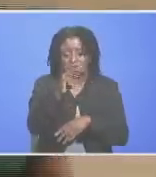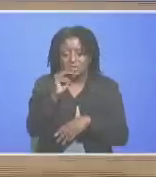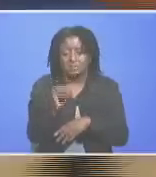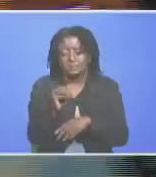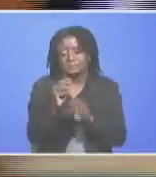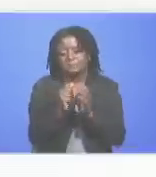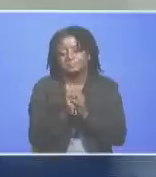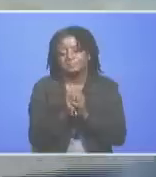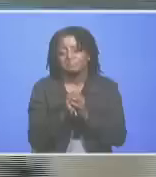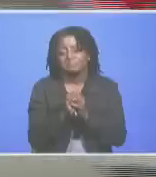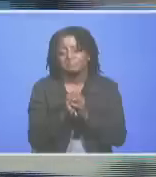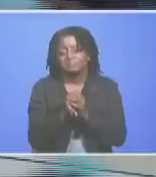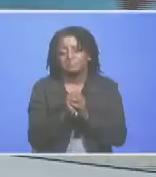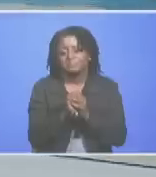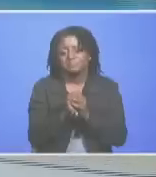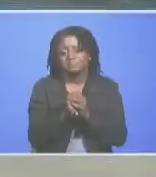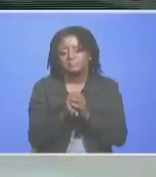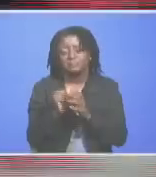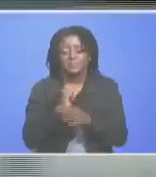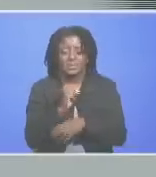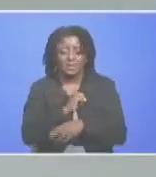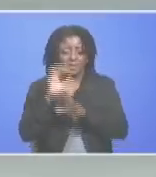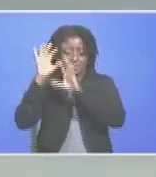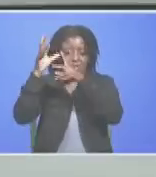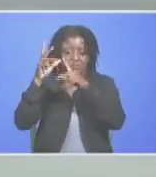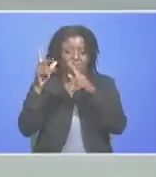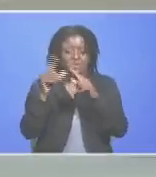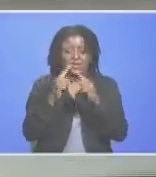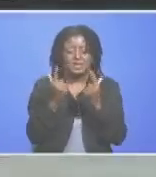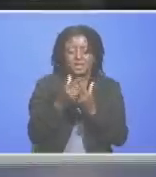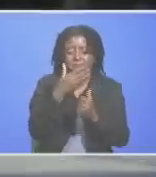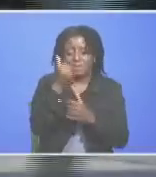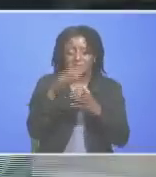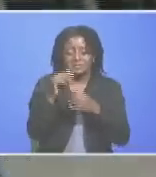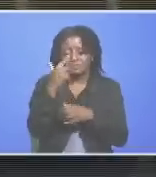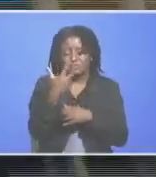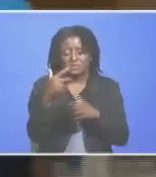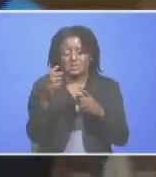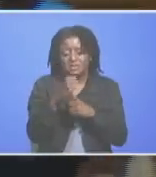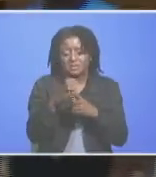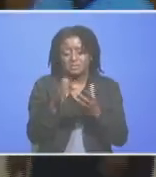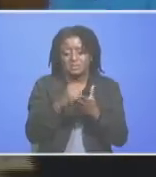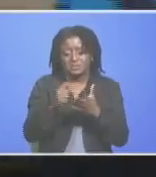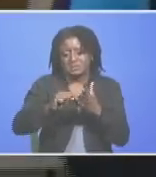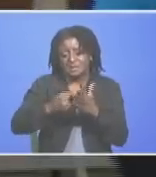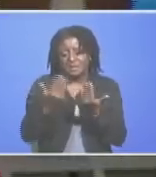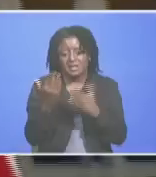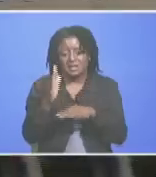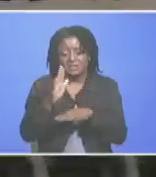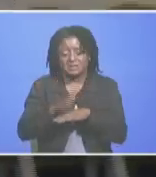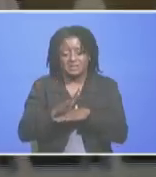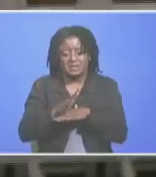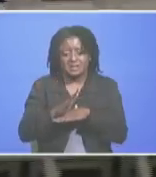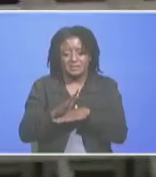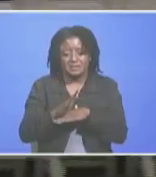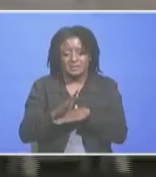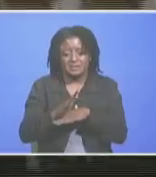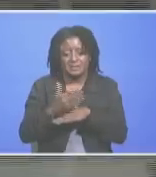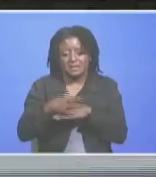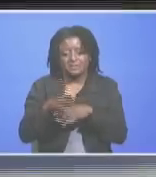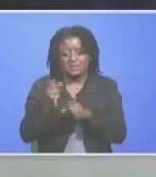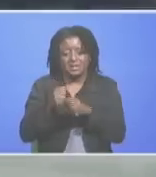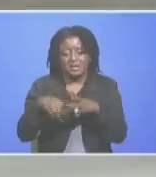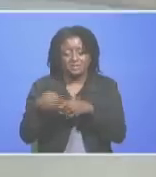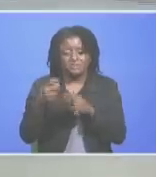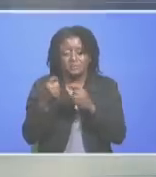Knowles. The Atlantis Basketball League's Best of 3 championship tipping off last night at the Imperial Arena. After getting out